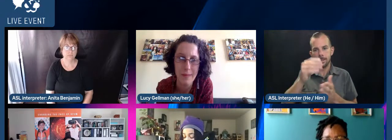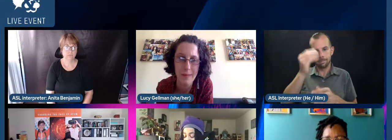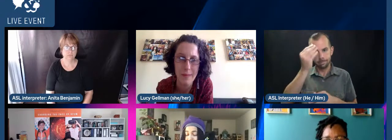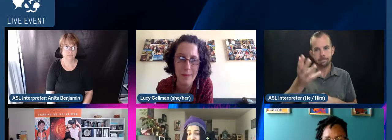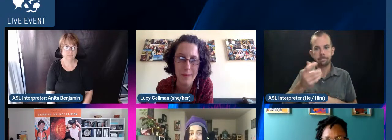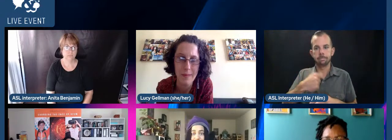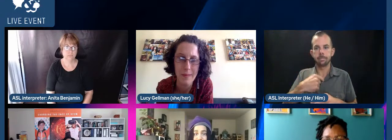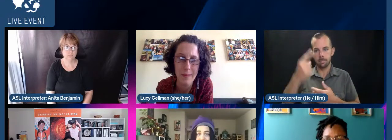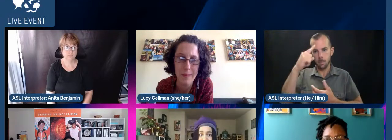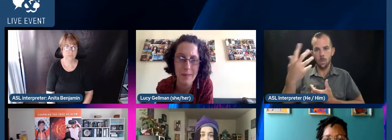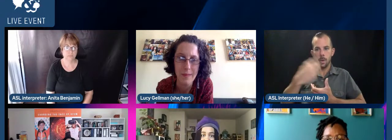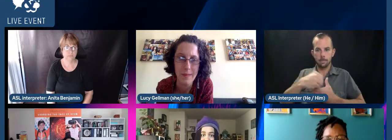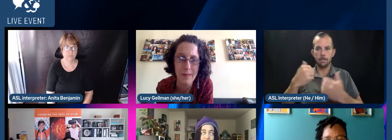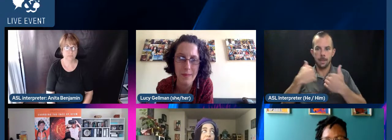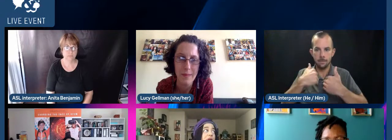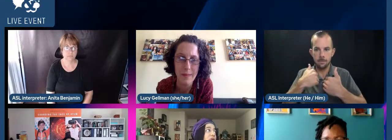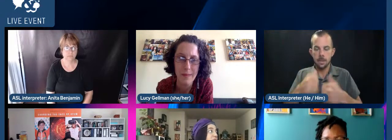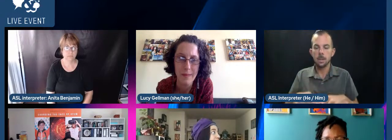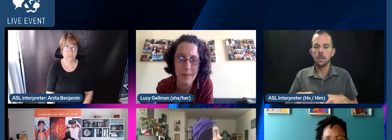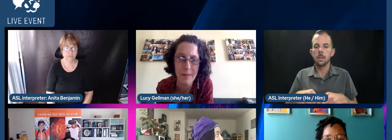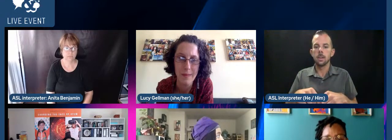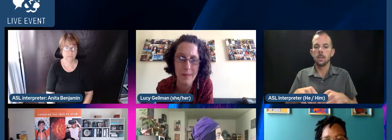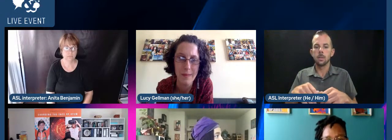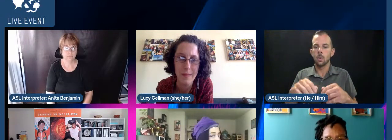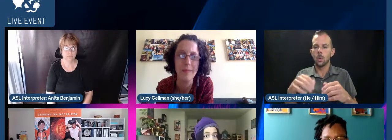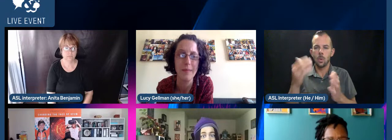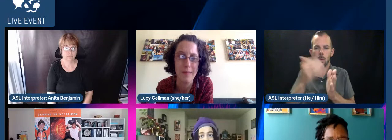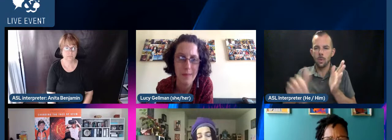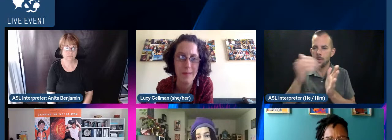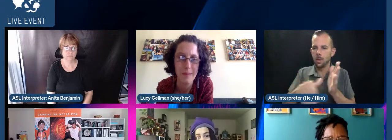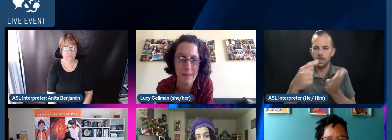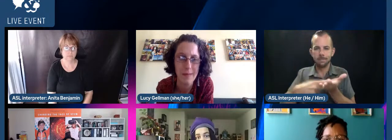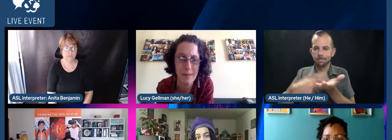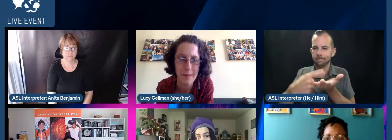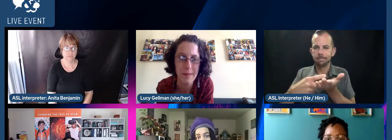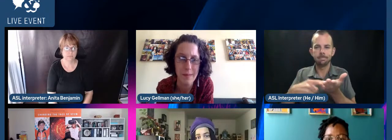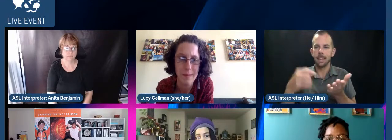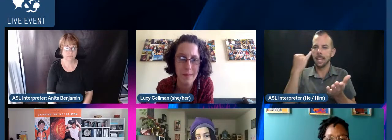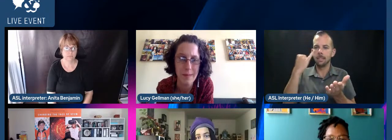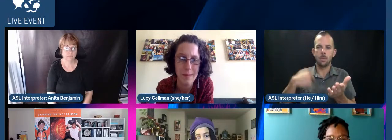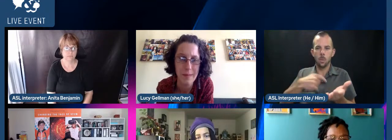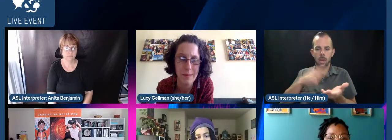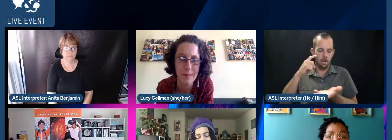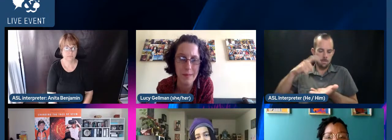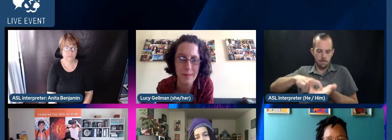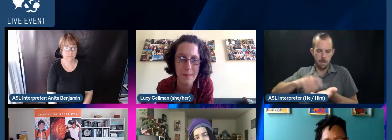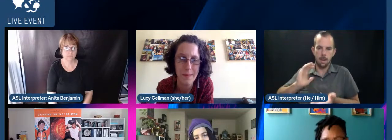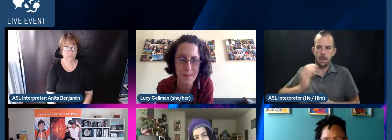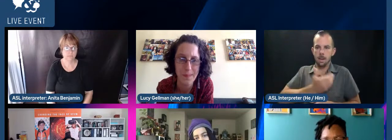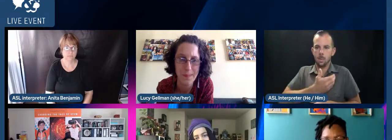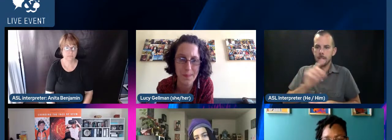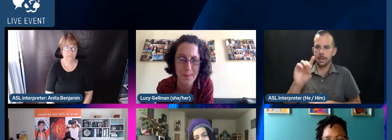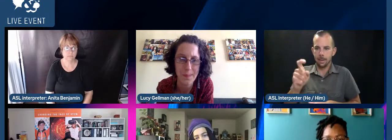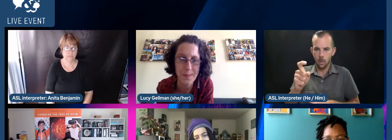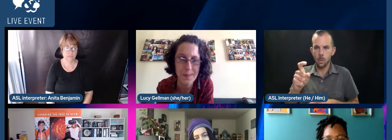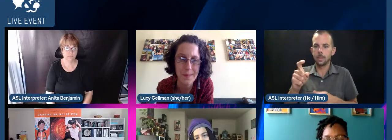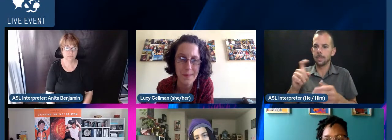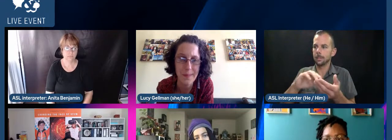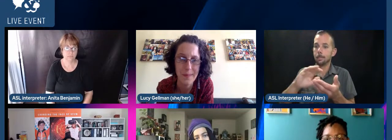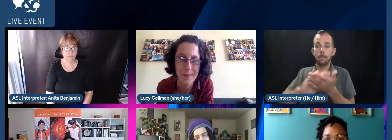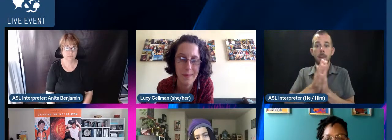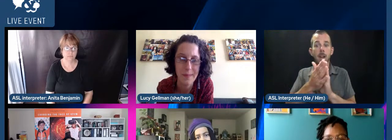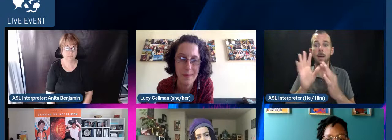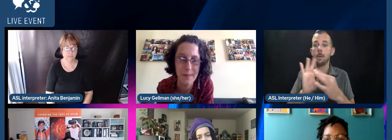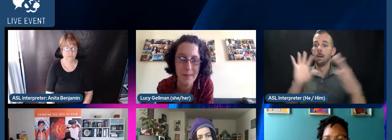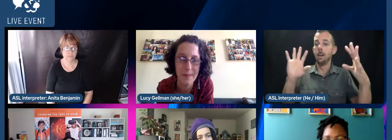about diagnosis as if like self-diagnosis is gonna free us, you know, like from something. And is there, if there's no downside. I think